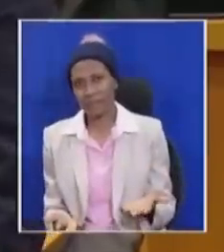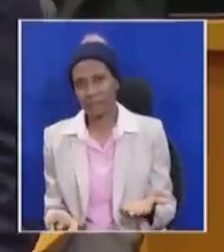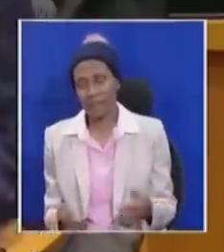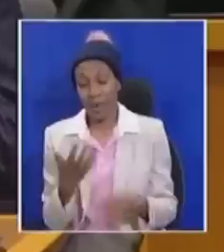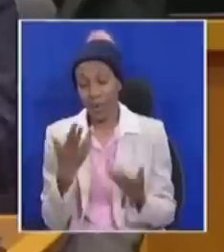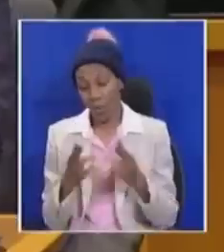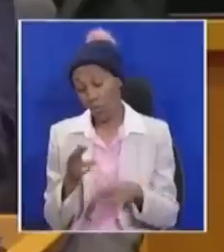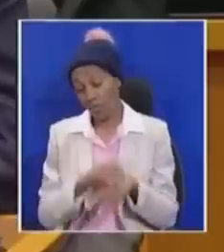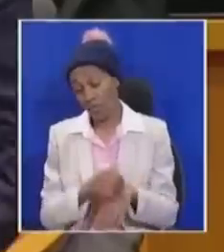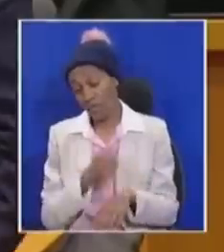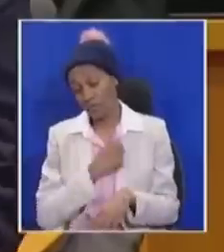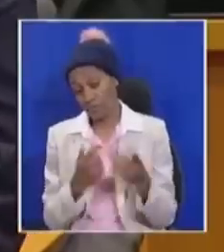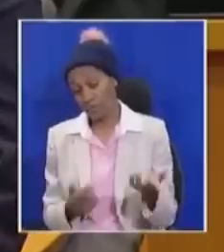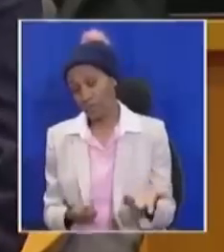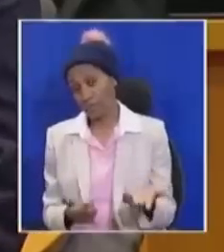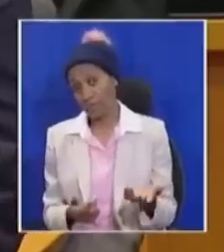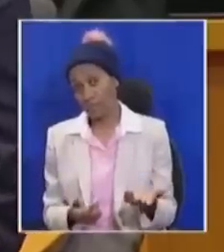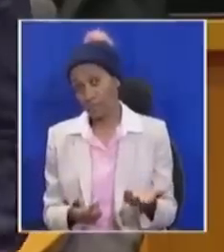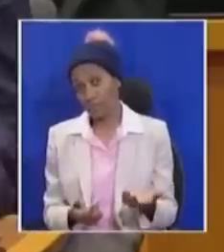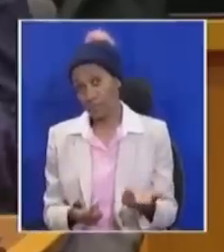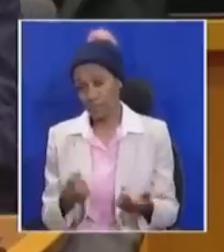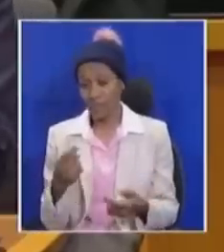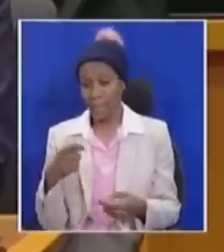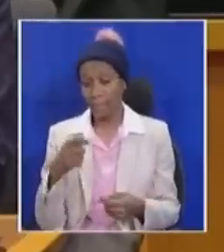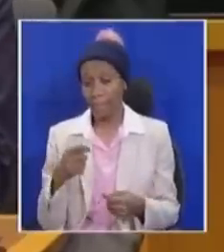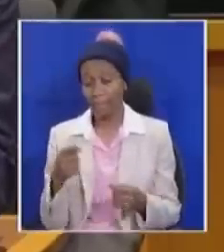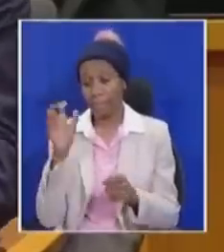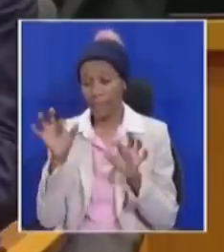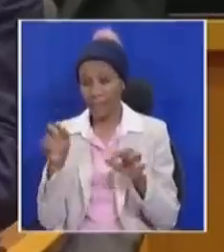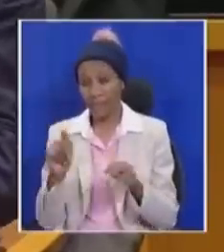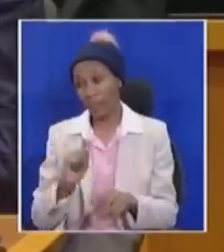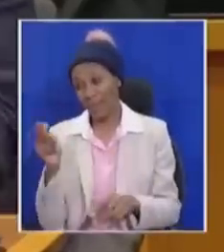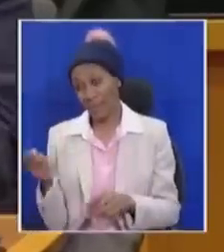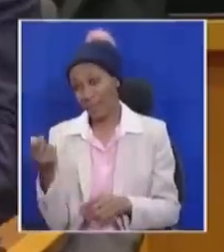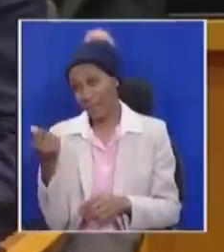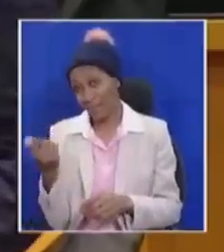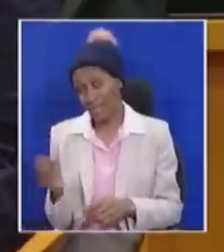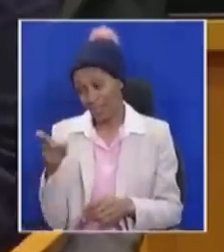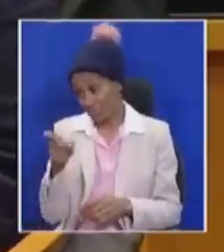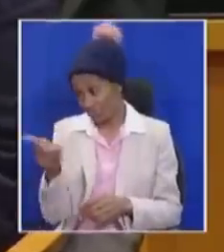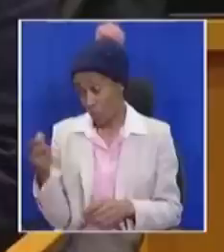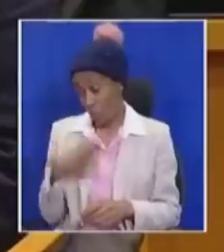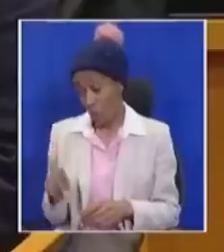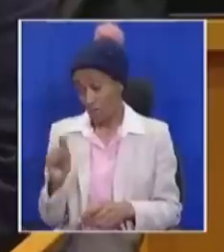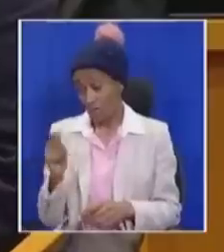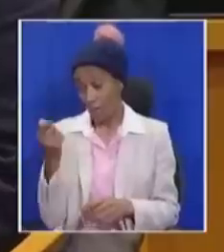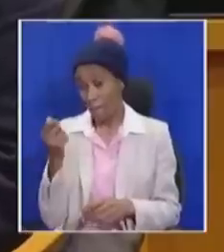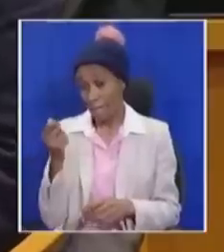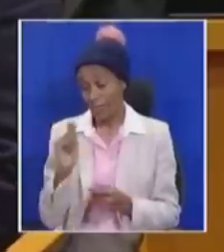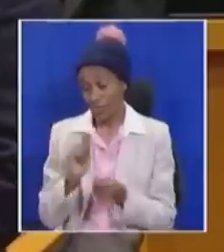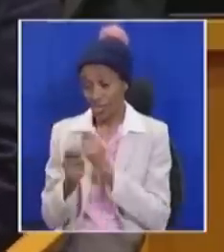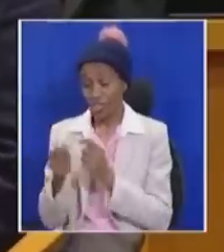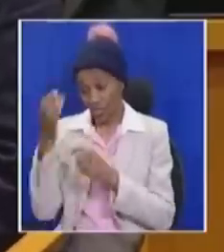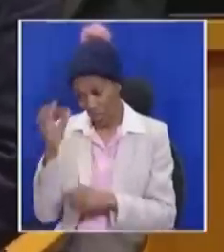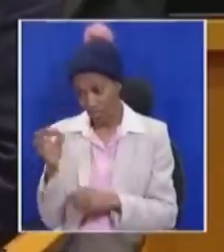not indicating and incentivising people that if they want to change in their government, that they need to resort to acts of lawlessness